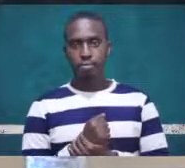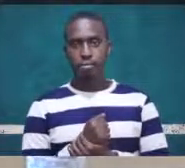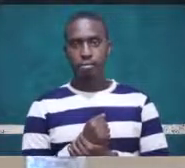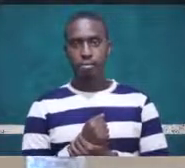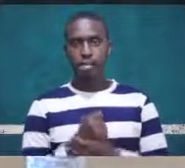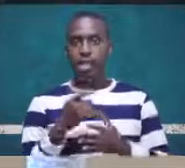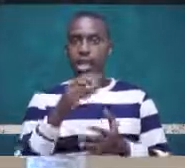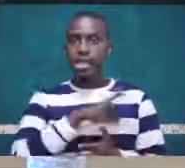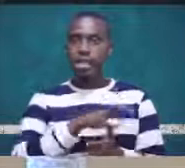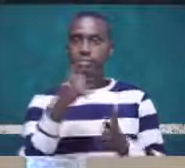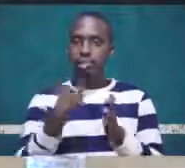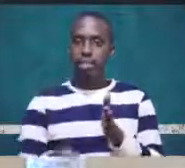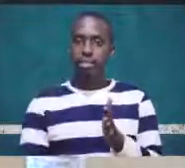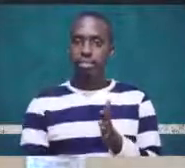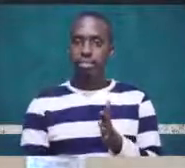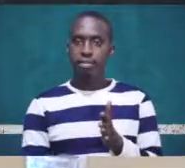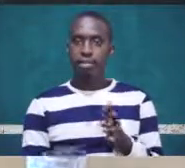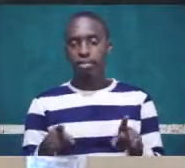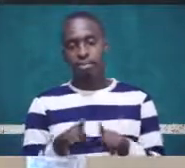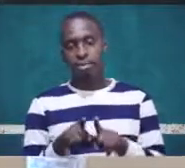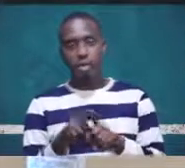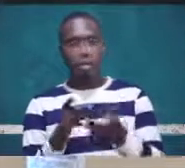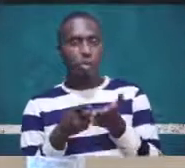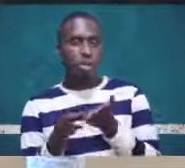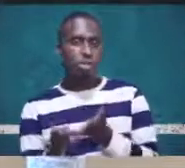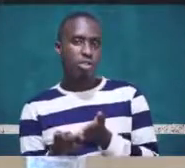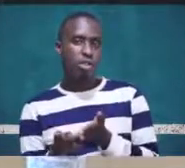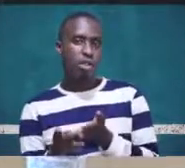The income tax and pay as you